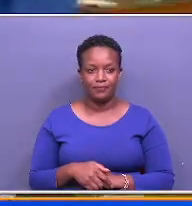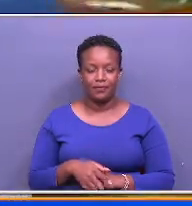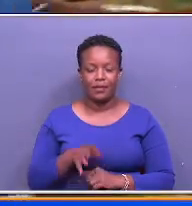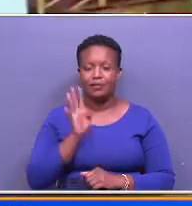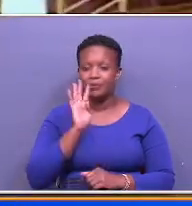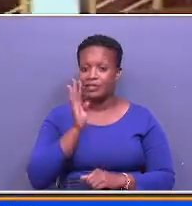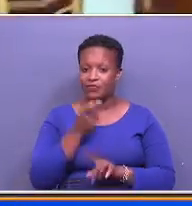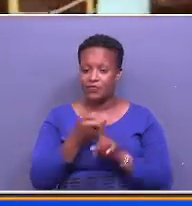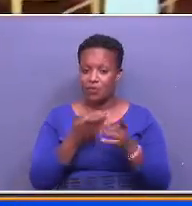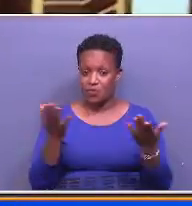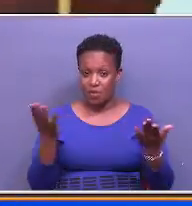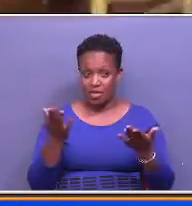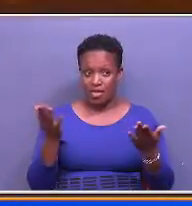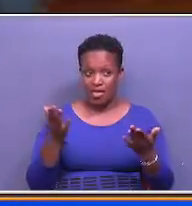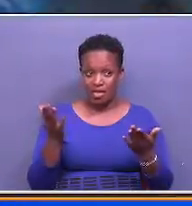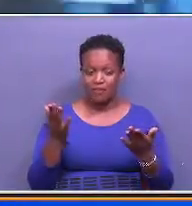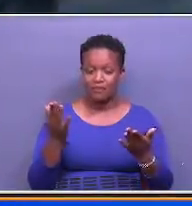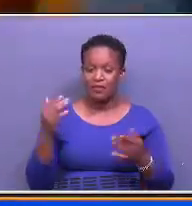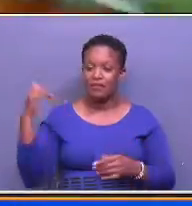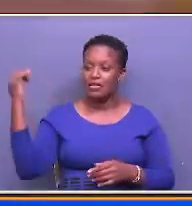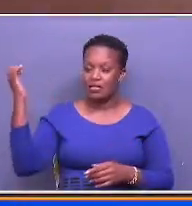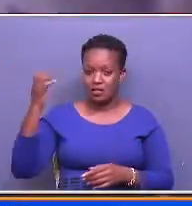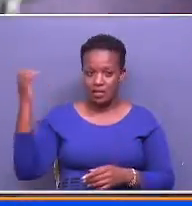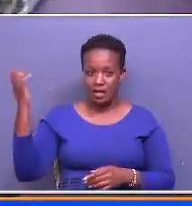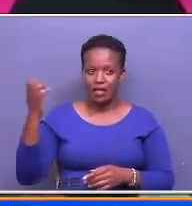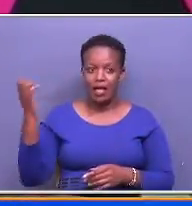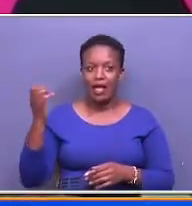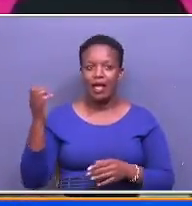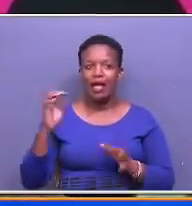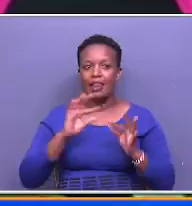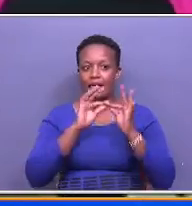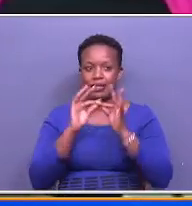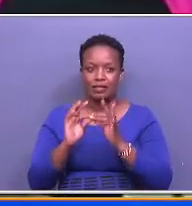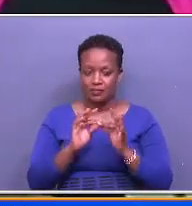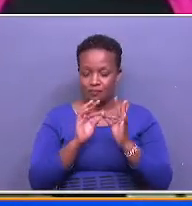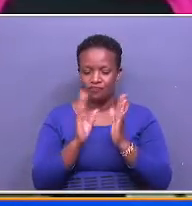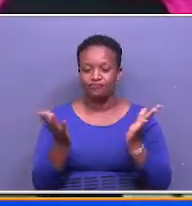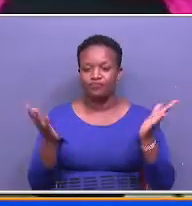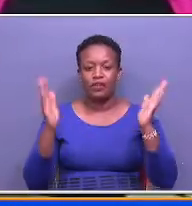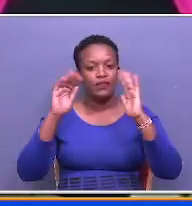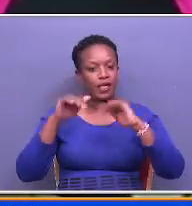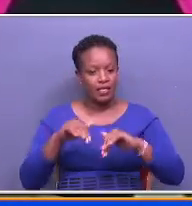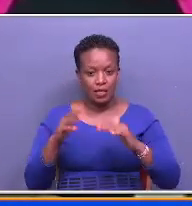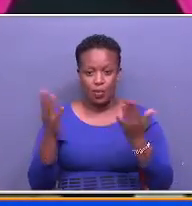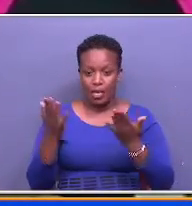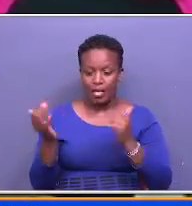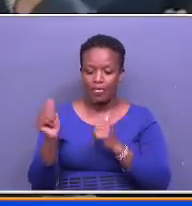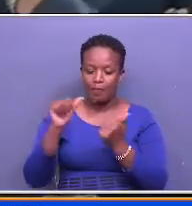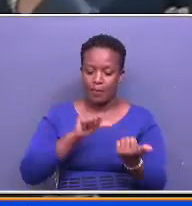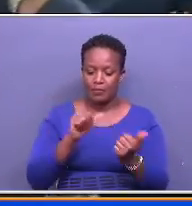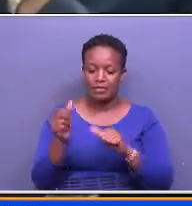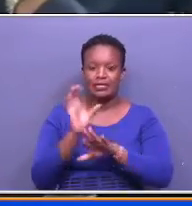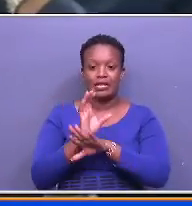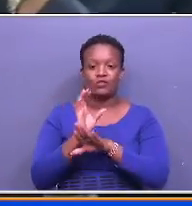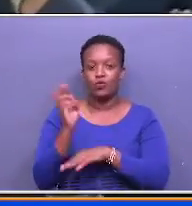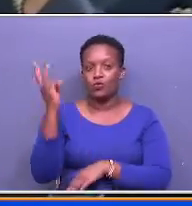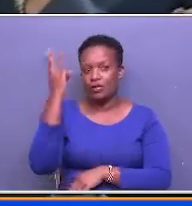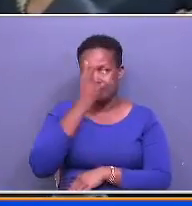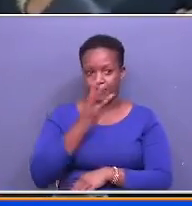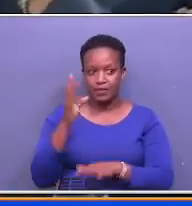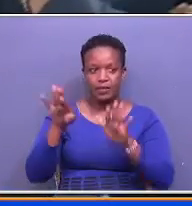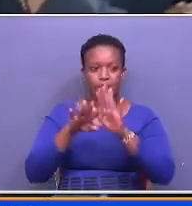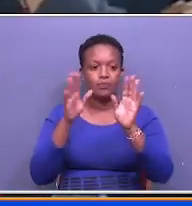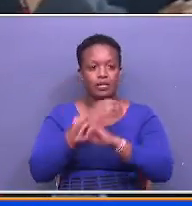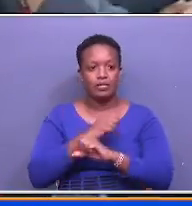Speaking during the Evangelical Alliance of Kenya National Convention at the Nairobi Baptist Church in Nairobi Wednesday, the DP said that